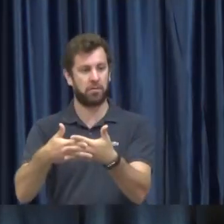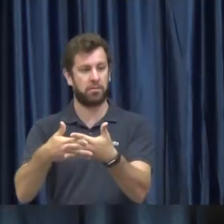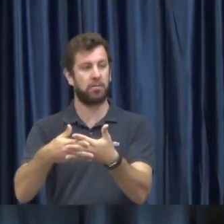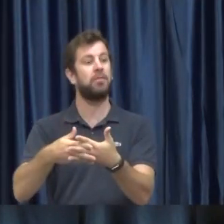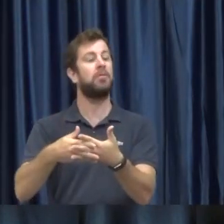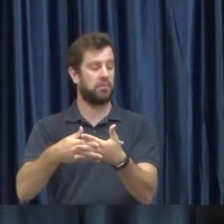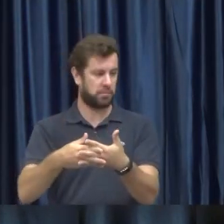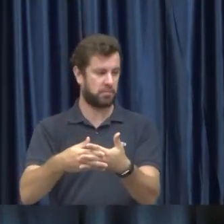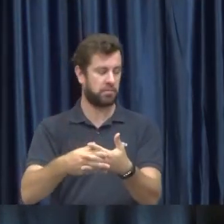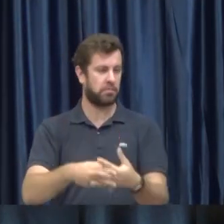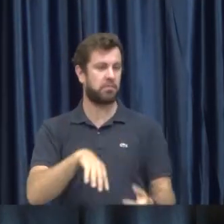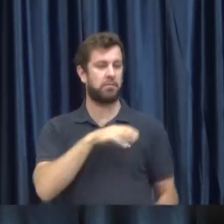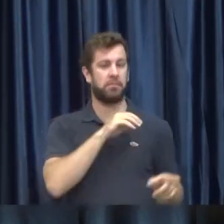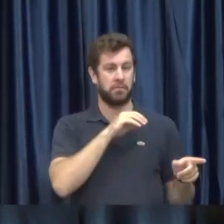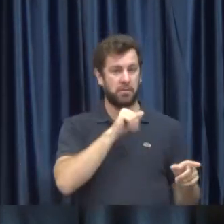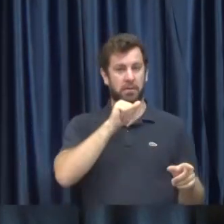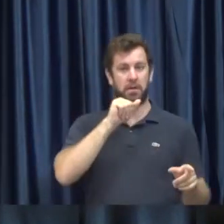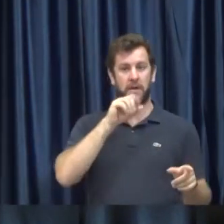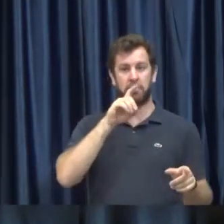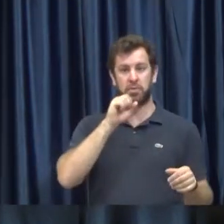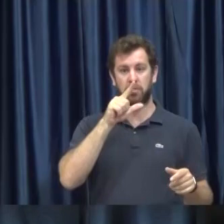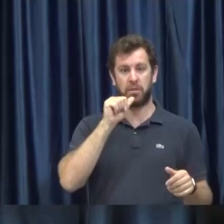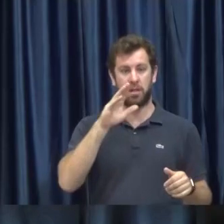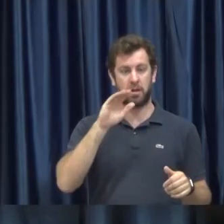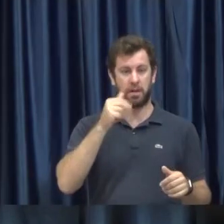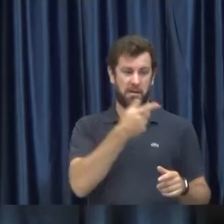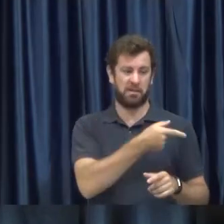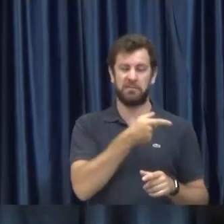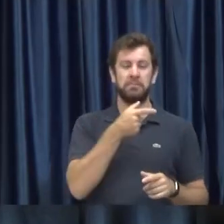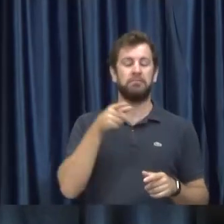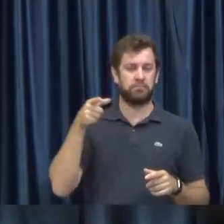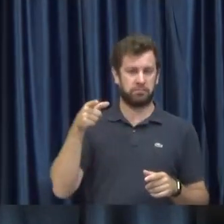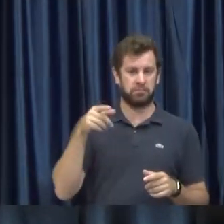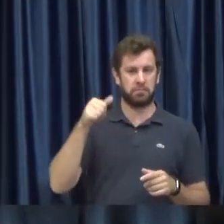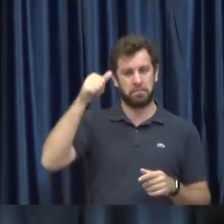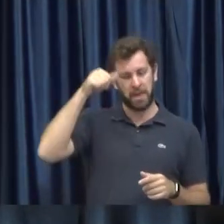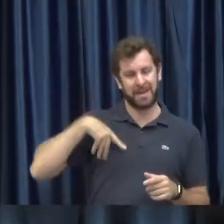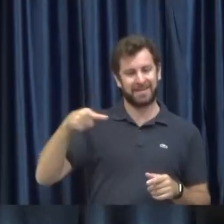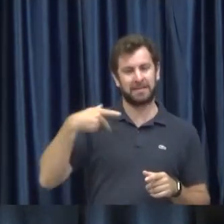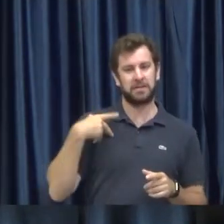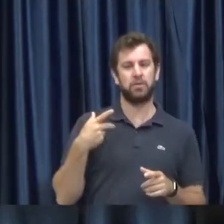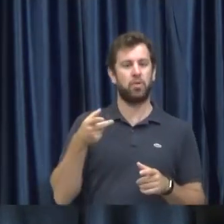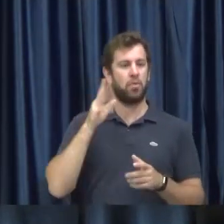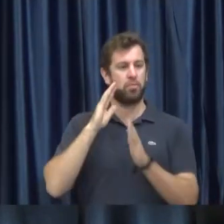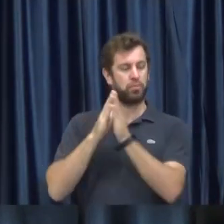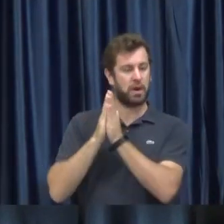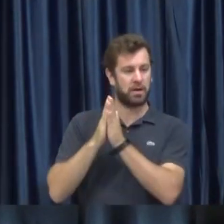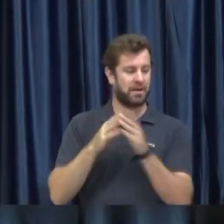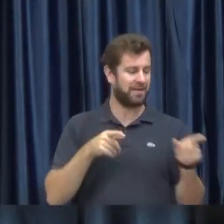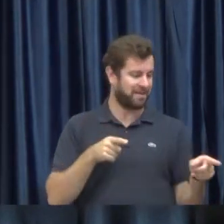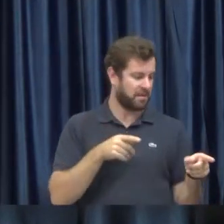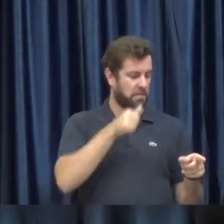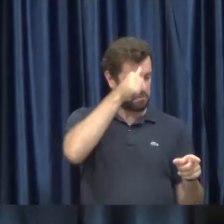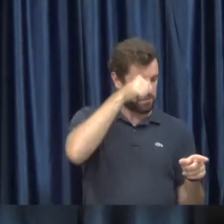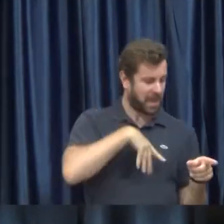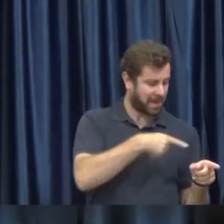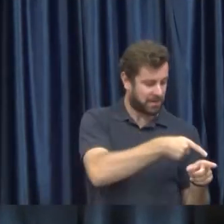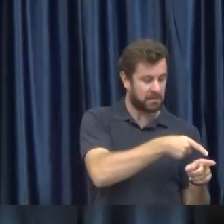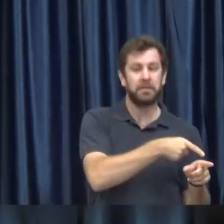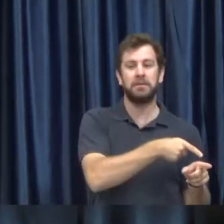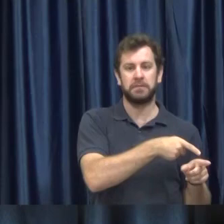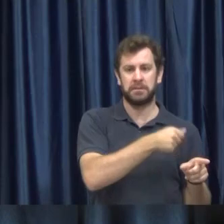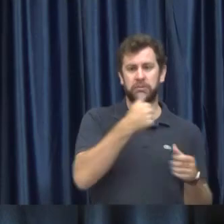prayer, and Khalid, the 6-foot warrior, would pray in back of the small, thin man that was his